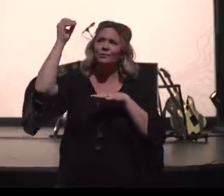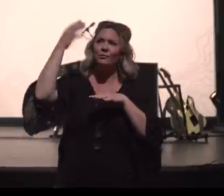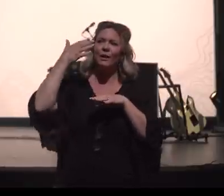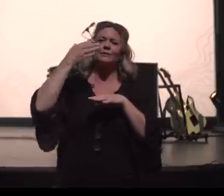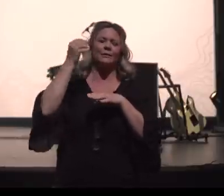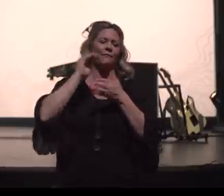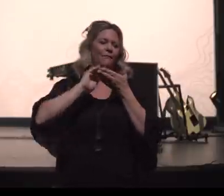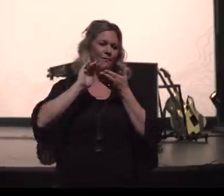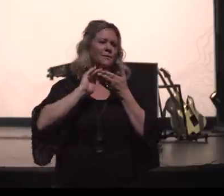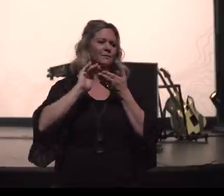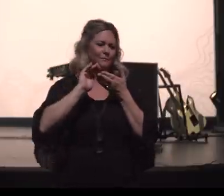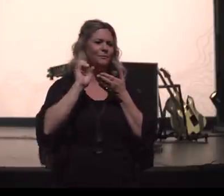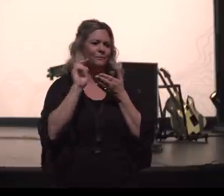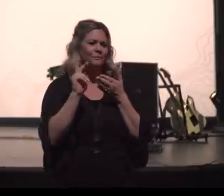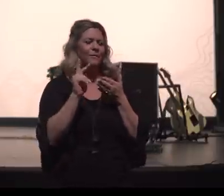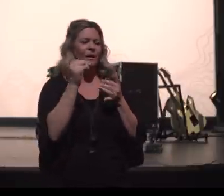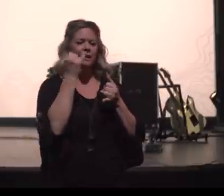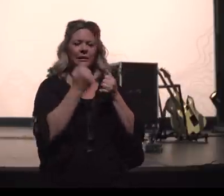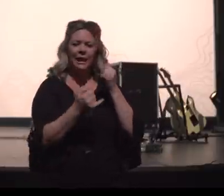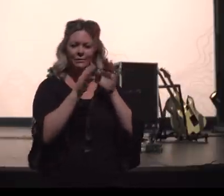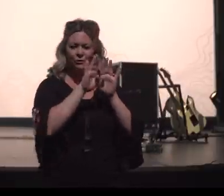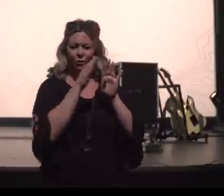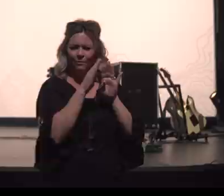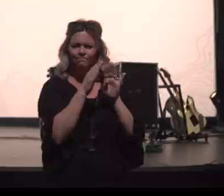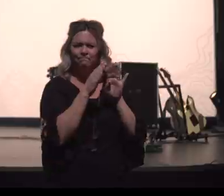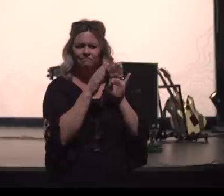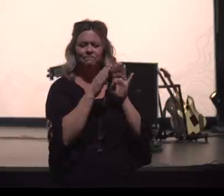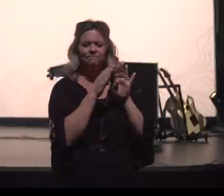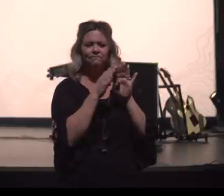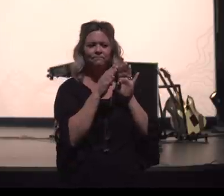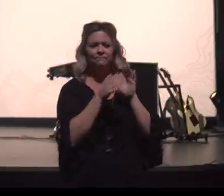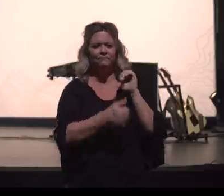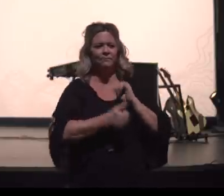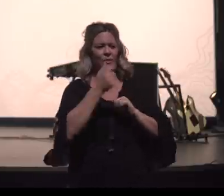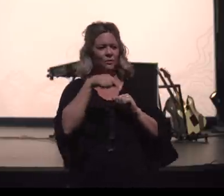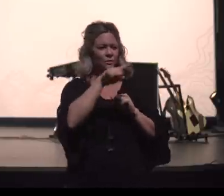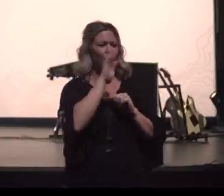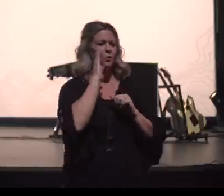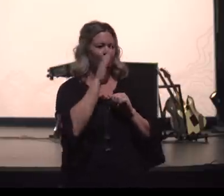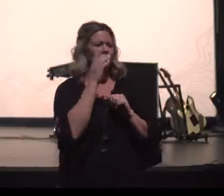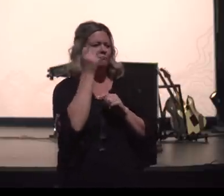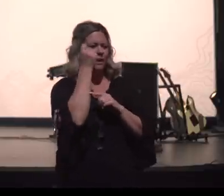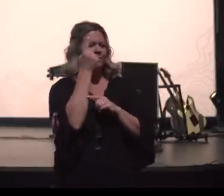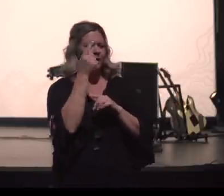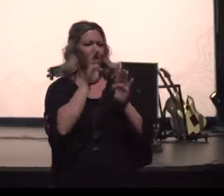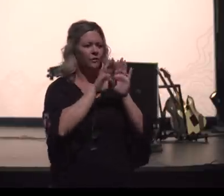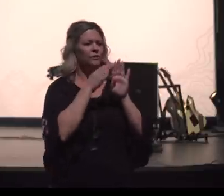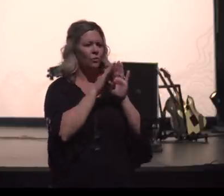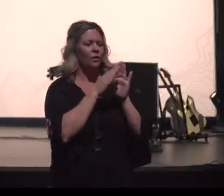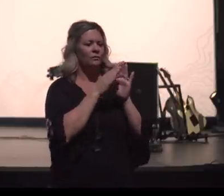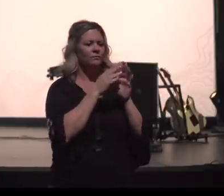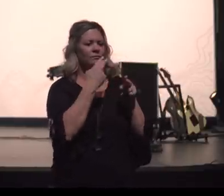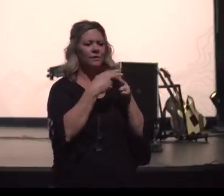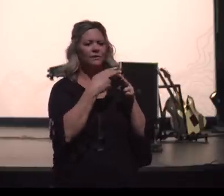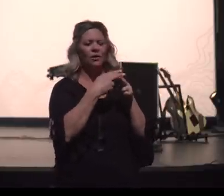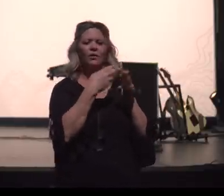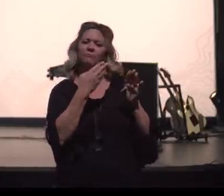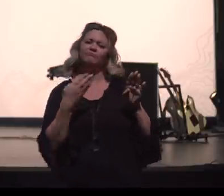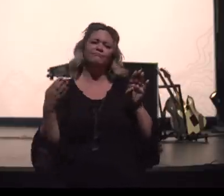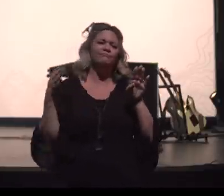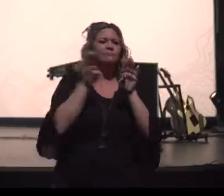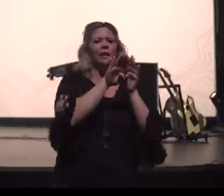Let me tell you about the last door. And I really think this is the door that most of you are going to relate with. It's called the slam door.